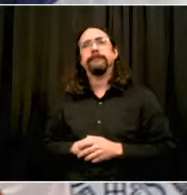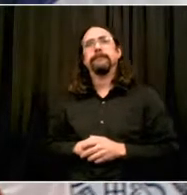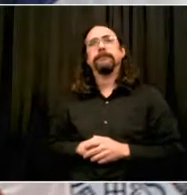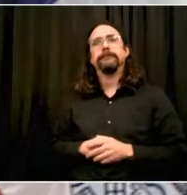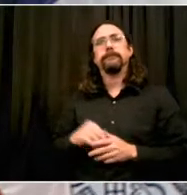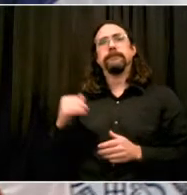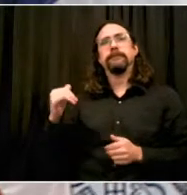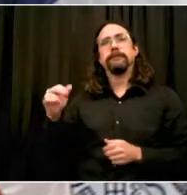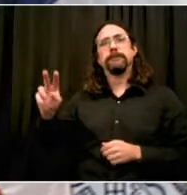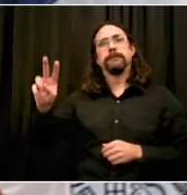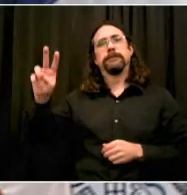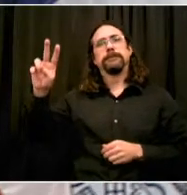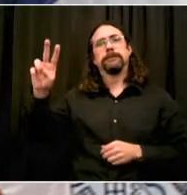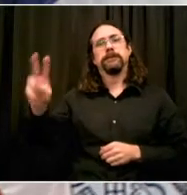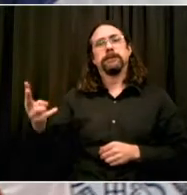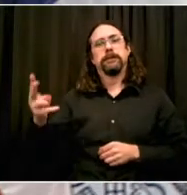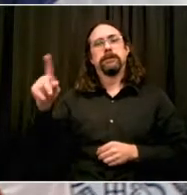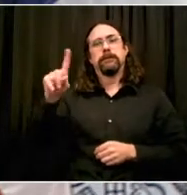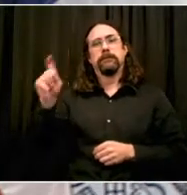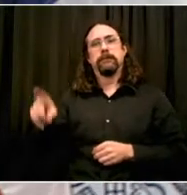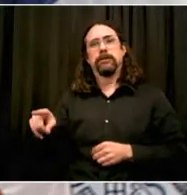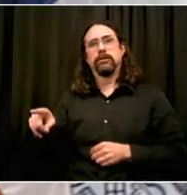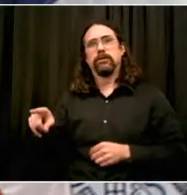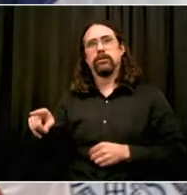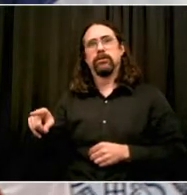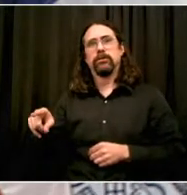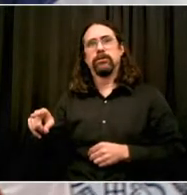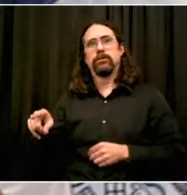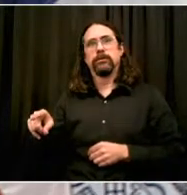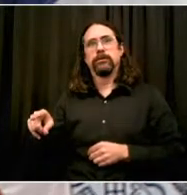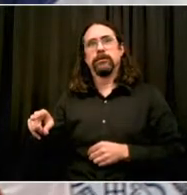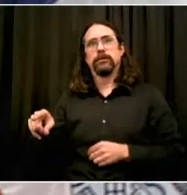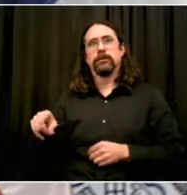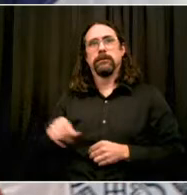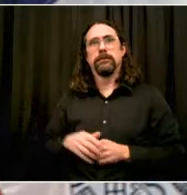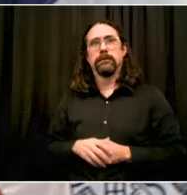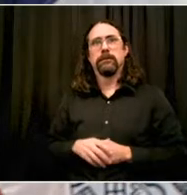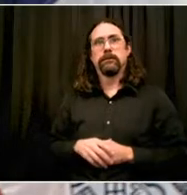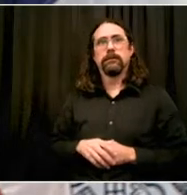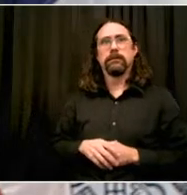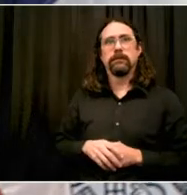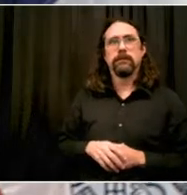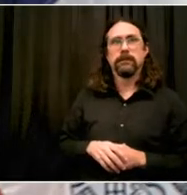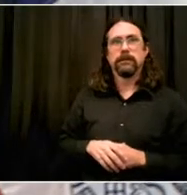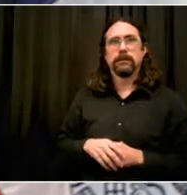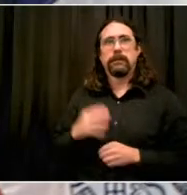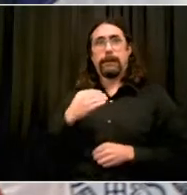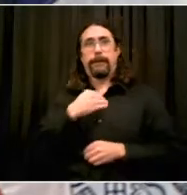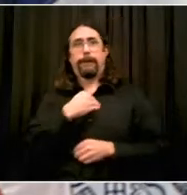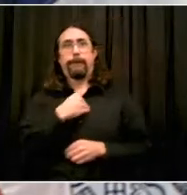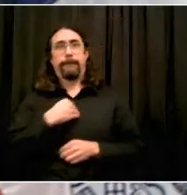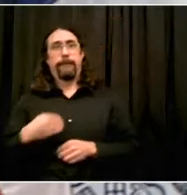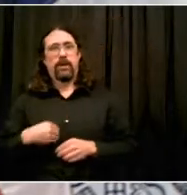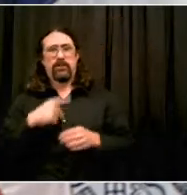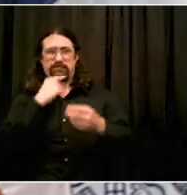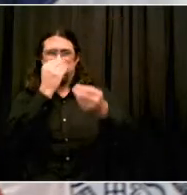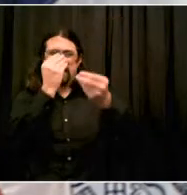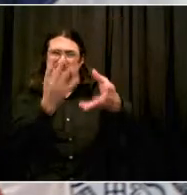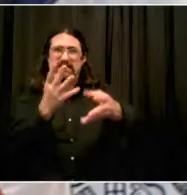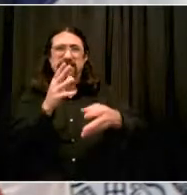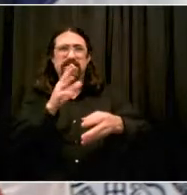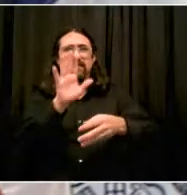Yeah, Katie, can I just stop you for a second? Your voice is skipping a lot, so I'm not getting your whole sentence. Could you try again?